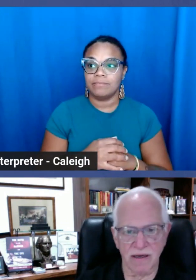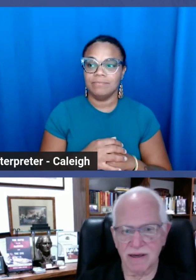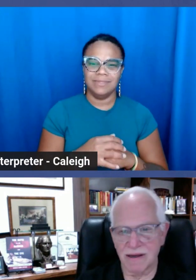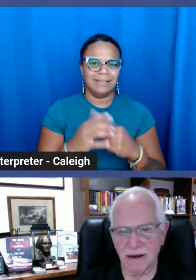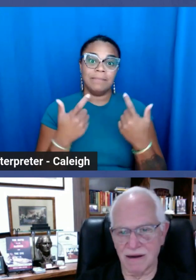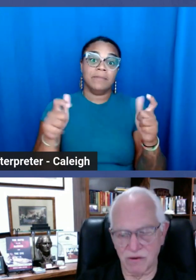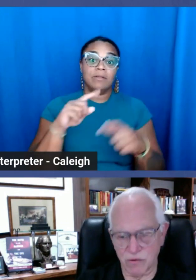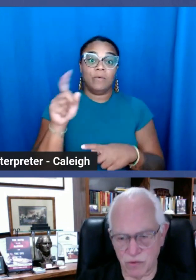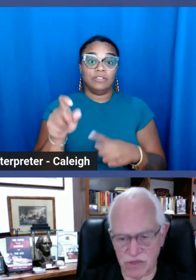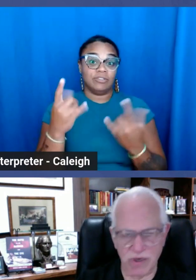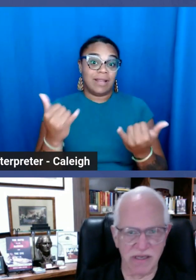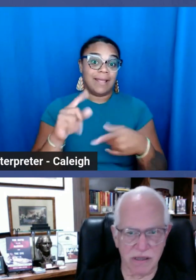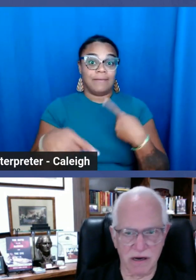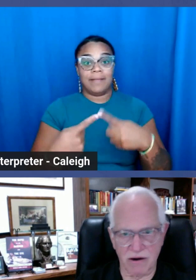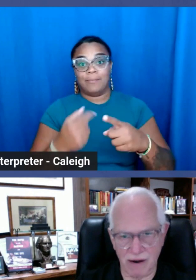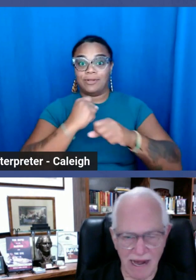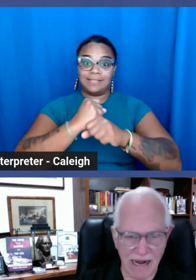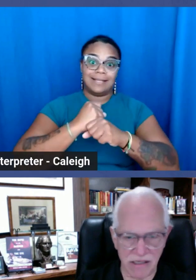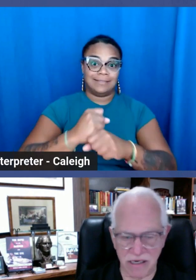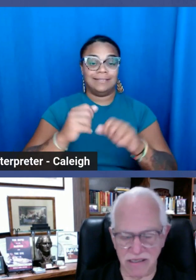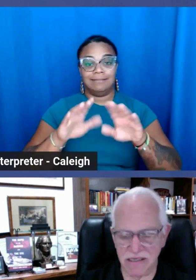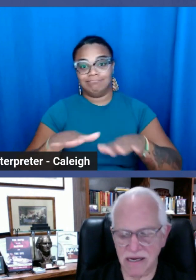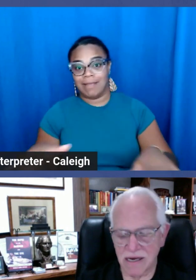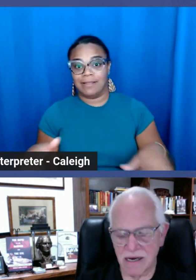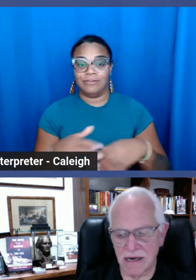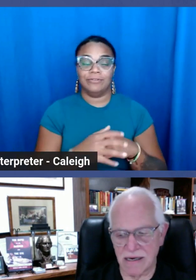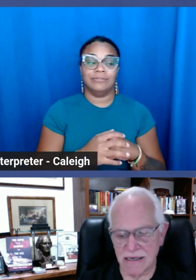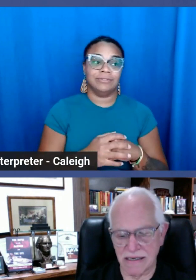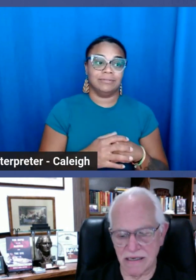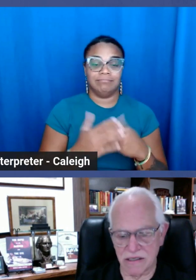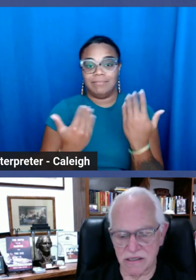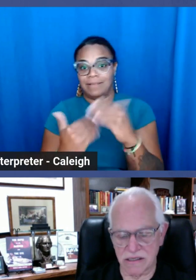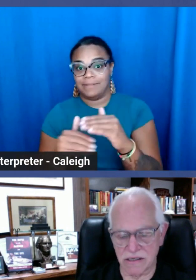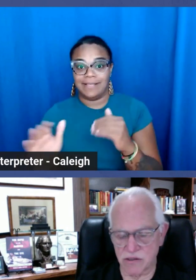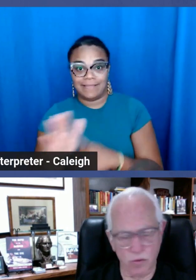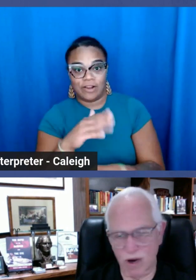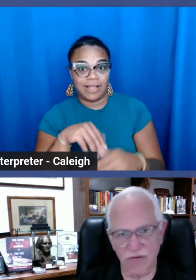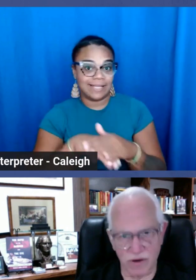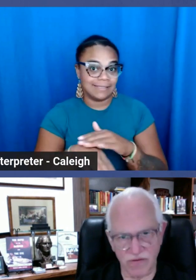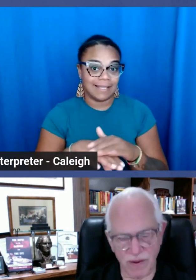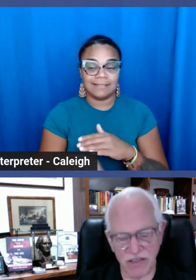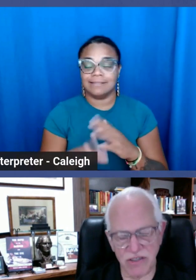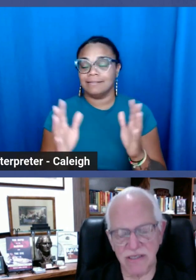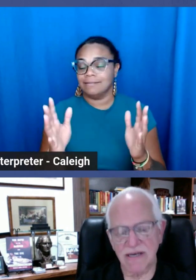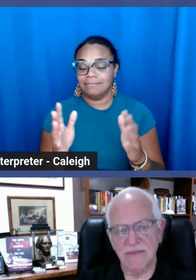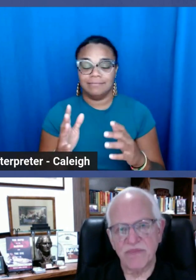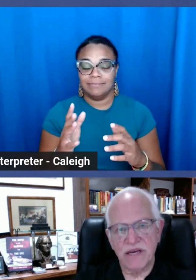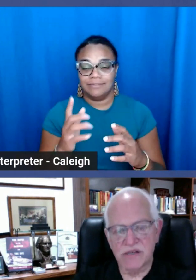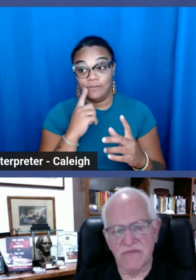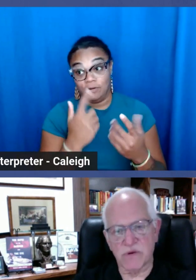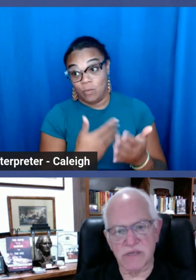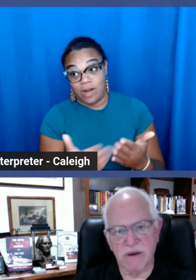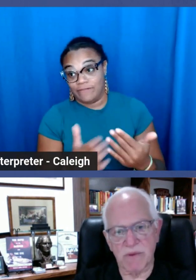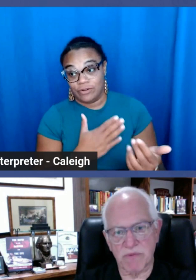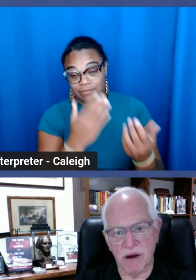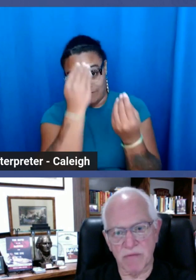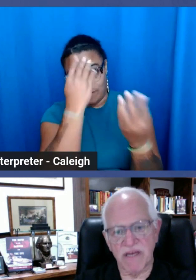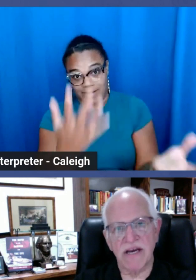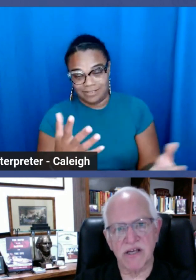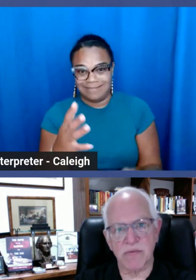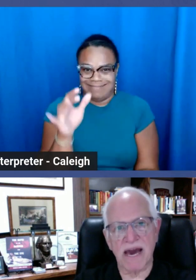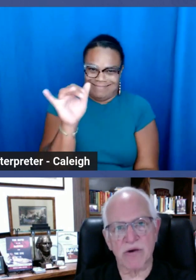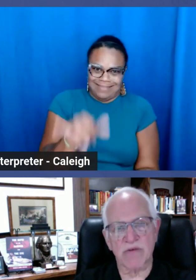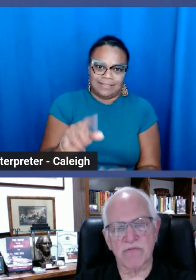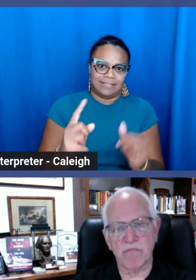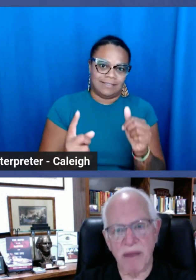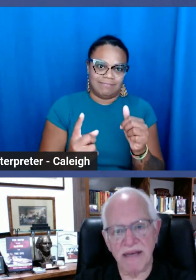not restricting their access is to whatever information is a First Amendment problem,